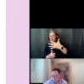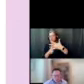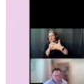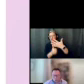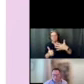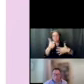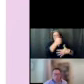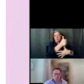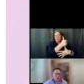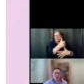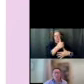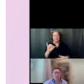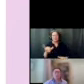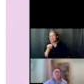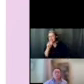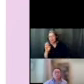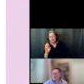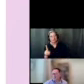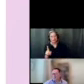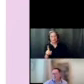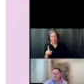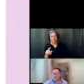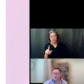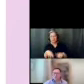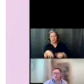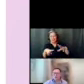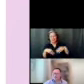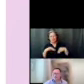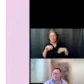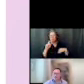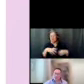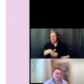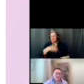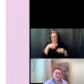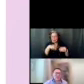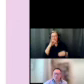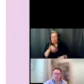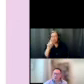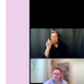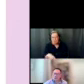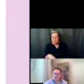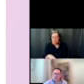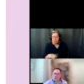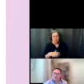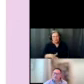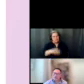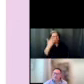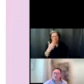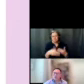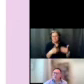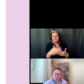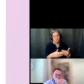be cool with that at all. We should not be. We should be angry about it. So yeah, that's a big part of my lesson.